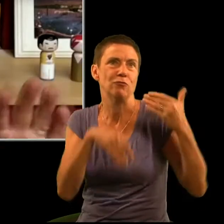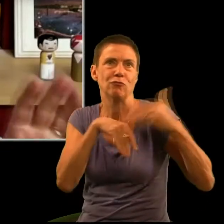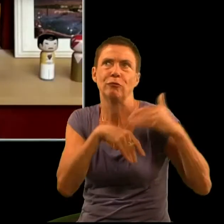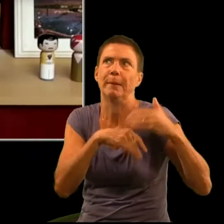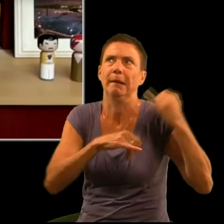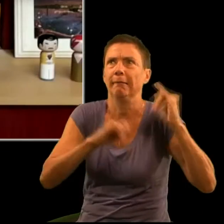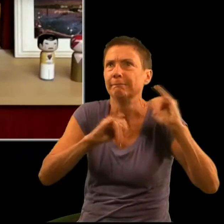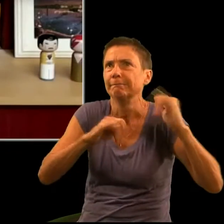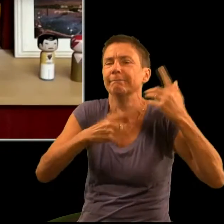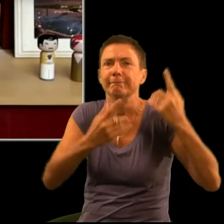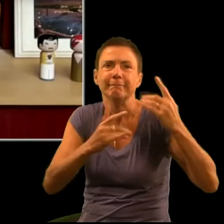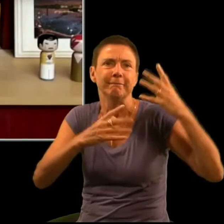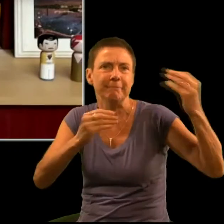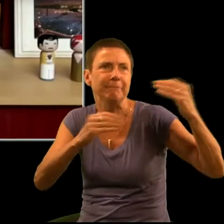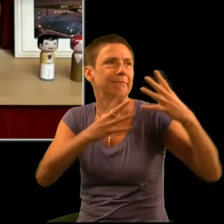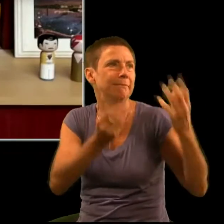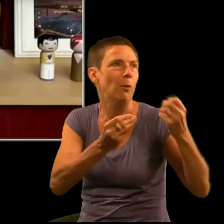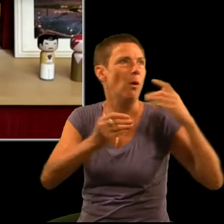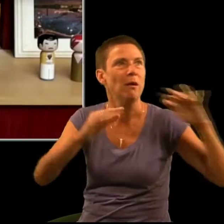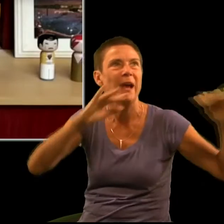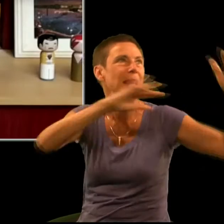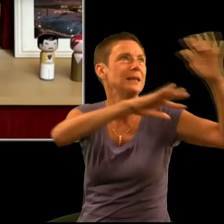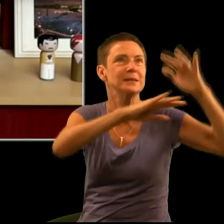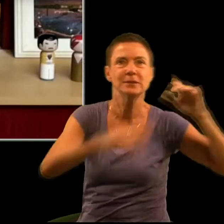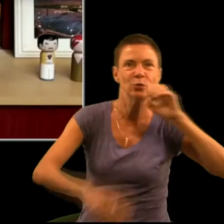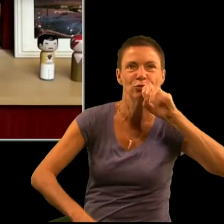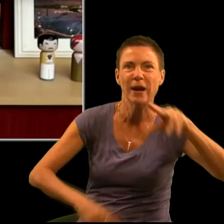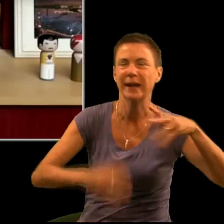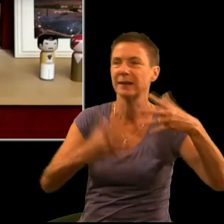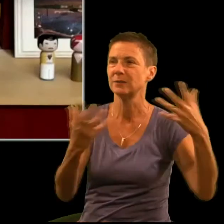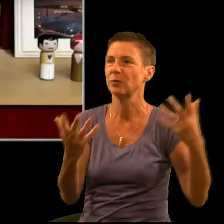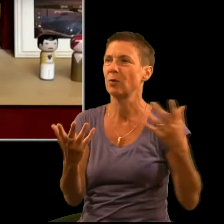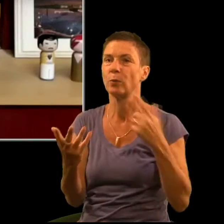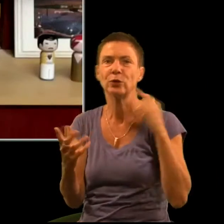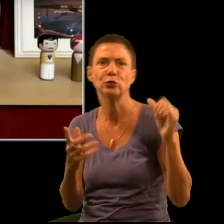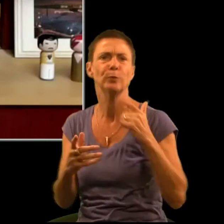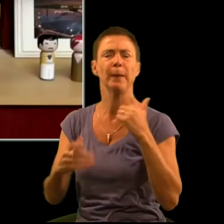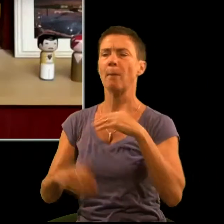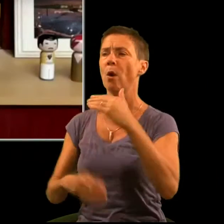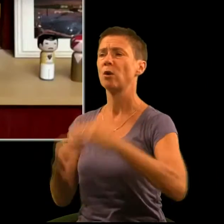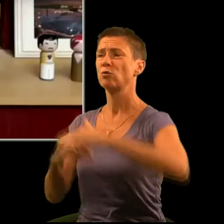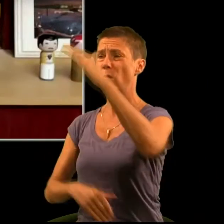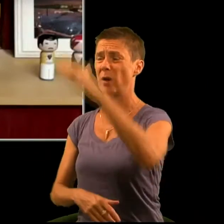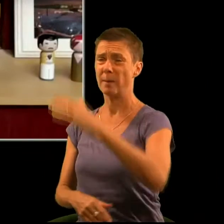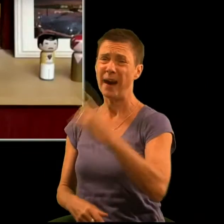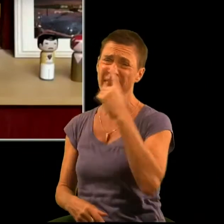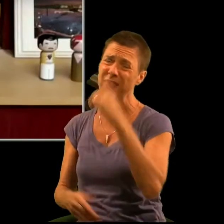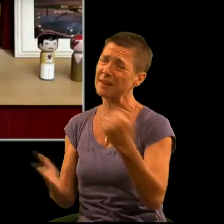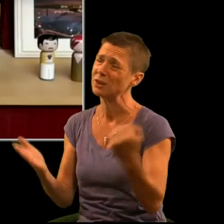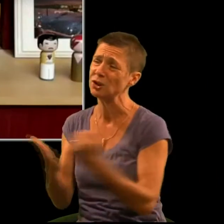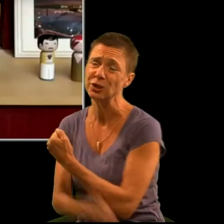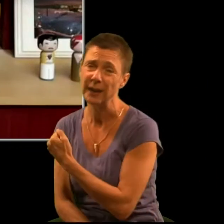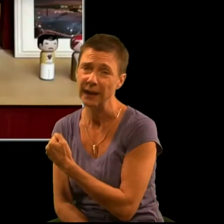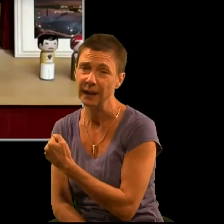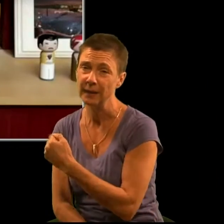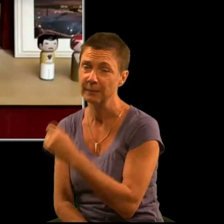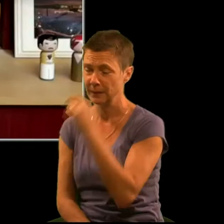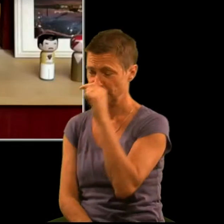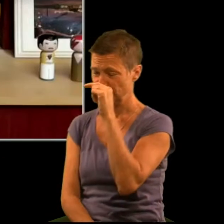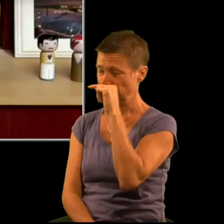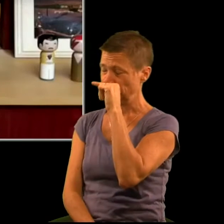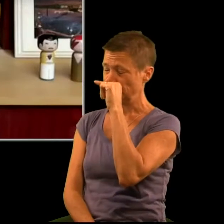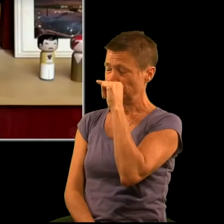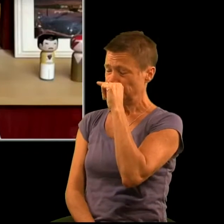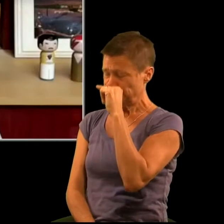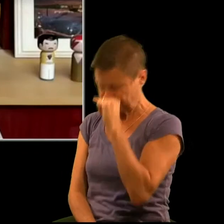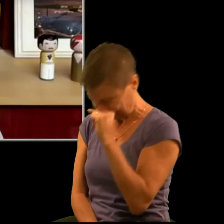or fantasy worlds anymore, or dragons, and we should be more grown up. And I think that's a terrible shame. And I bet we lose some of our